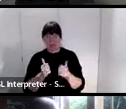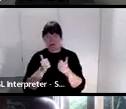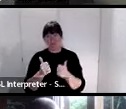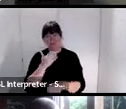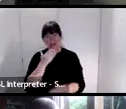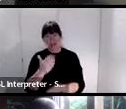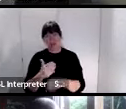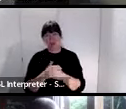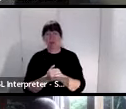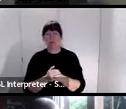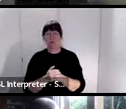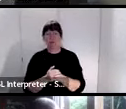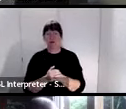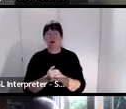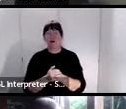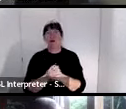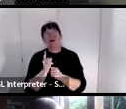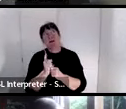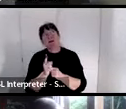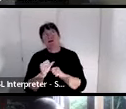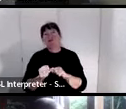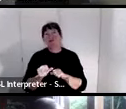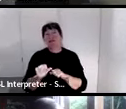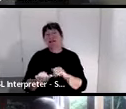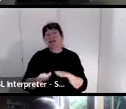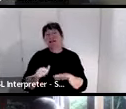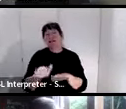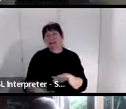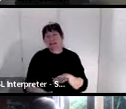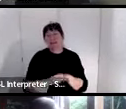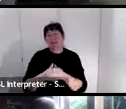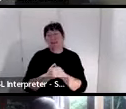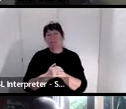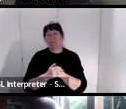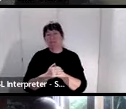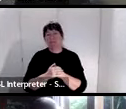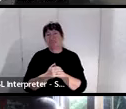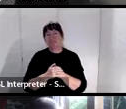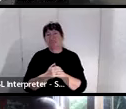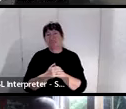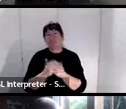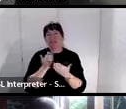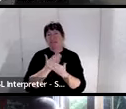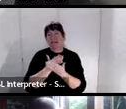of whatever the next step is, it's coming across really clearly